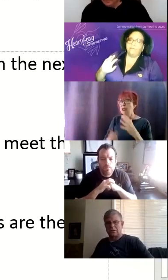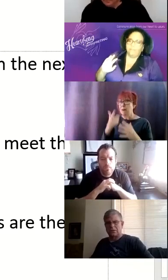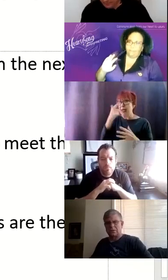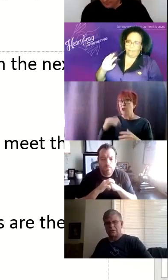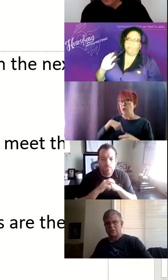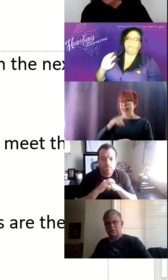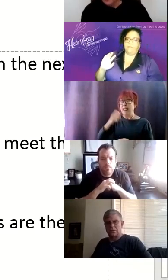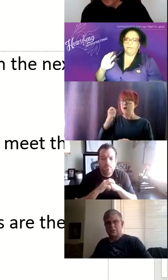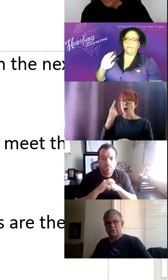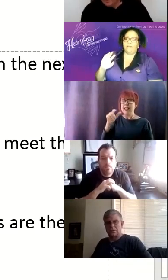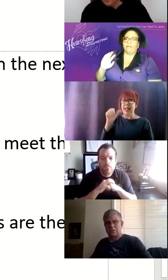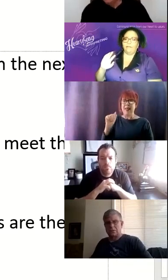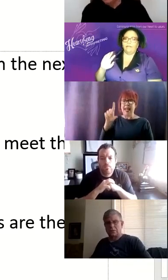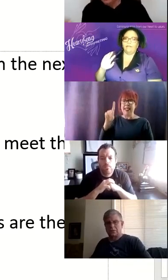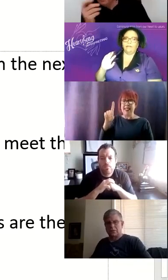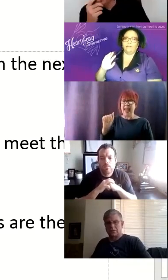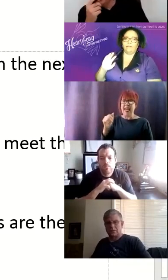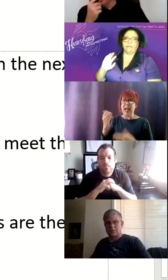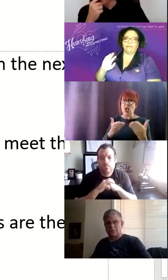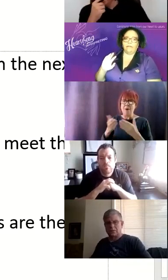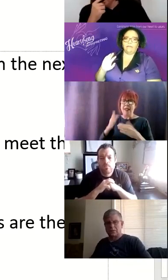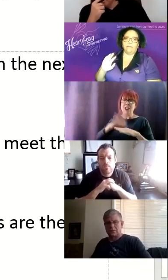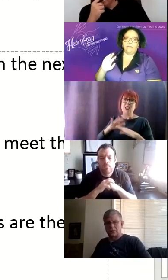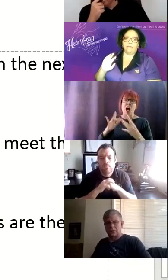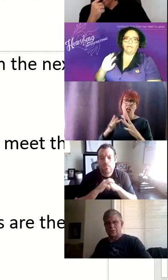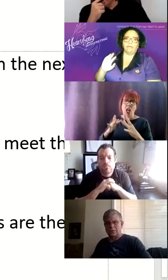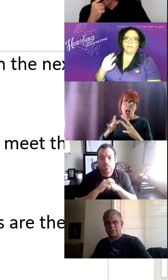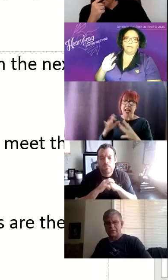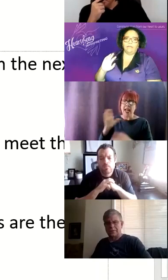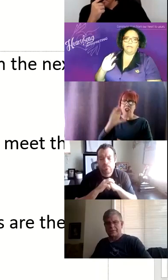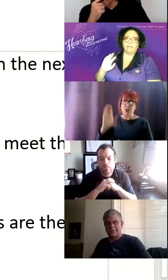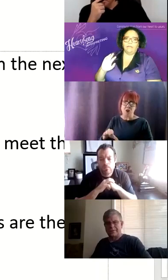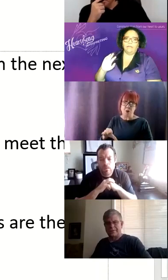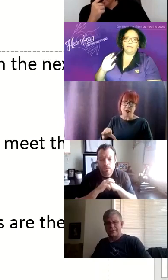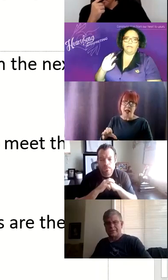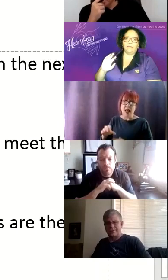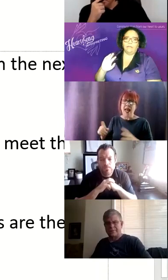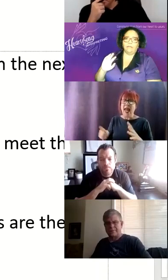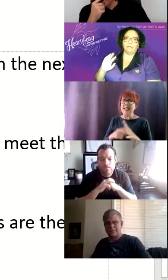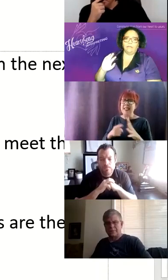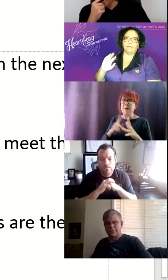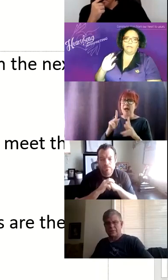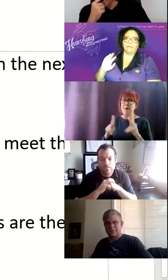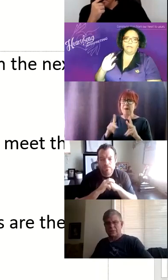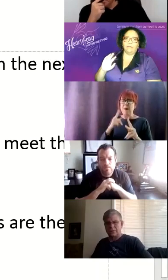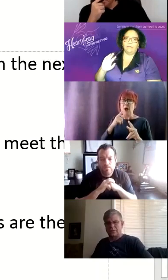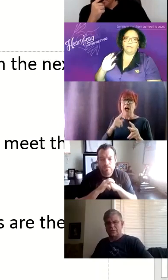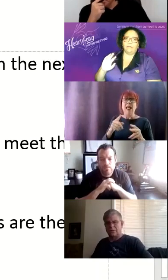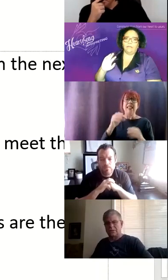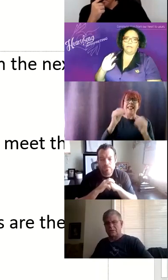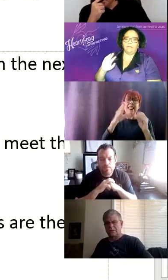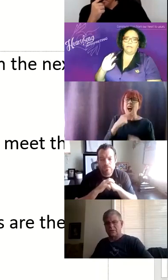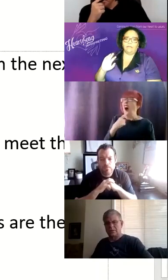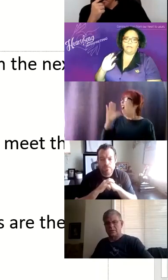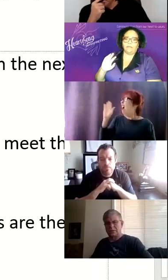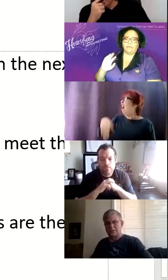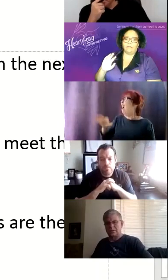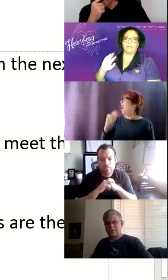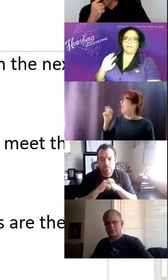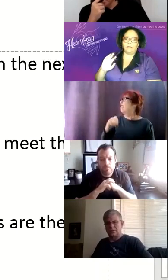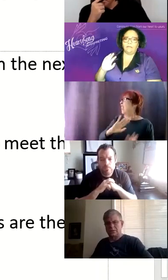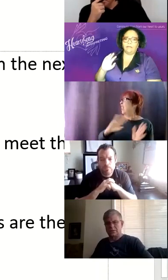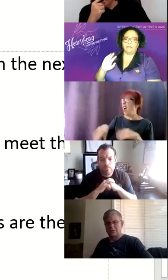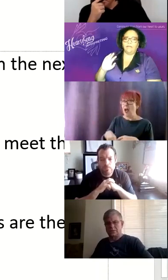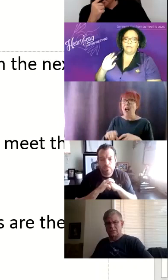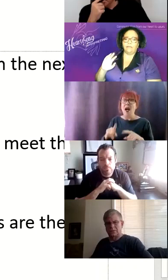different. And so it gets very lost into that big picture. And some people say, I don't need that, when really it has changed in this